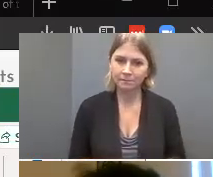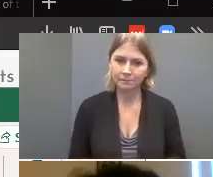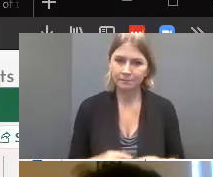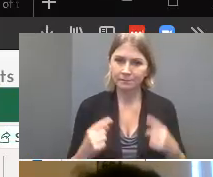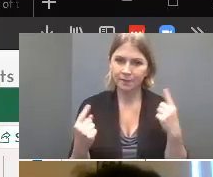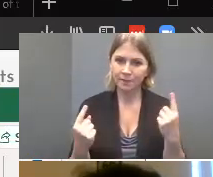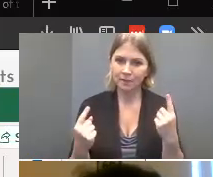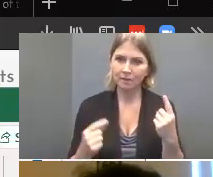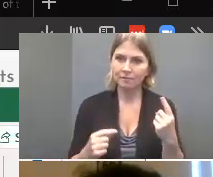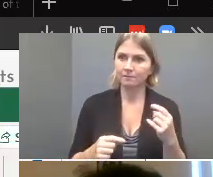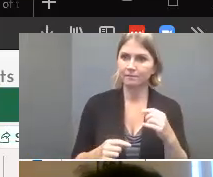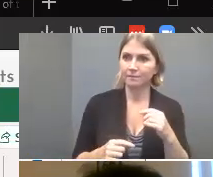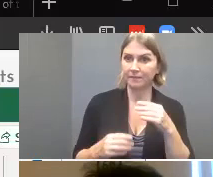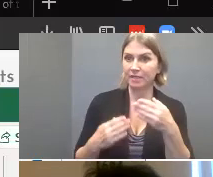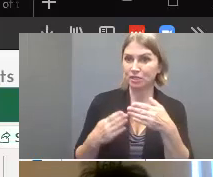Yes, in general, yes.